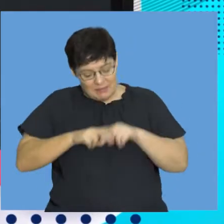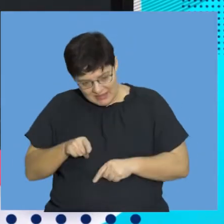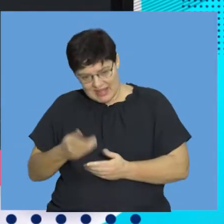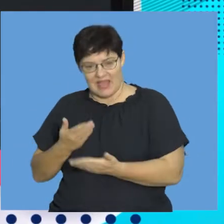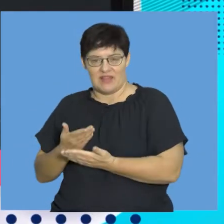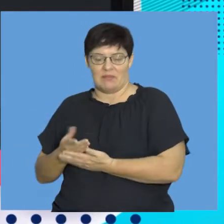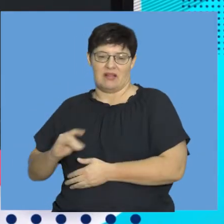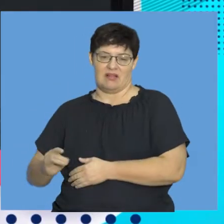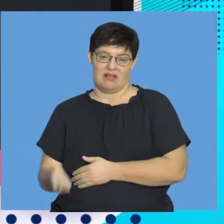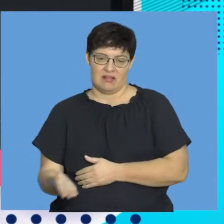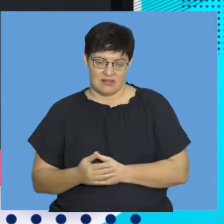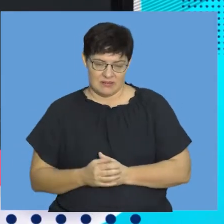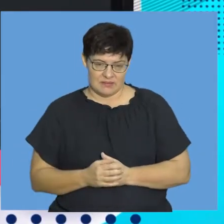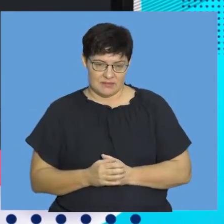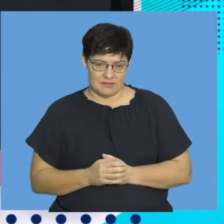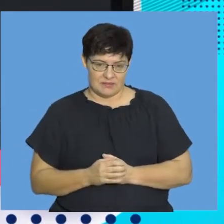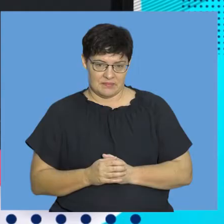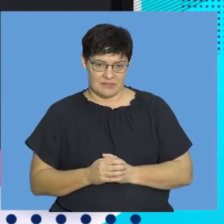on the cash available.